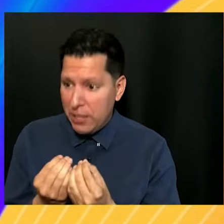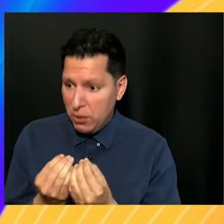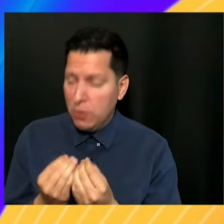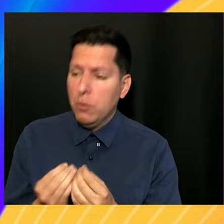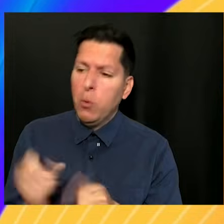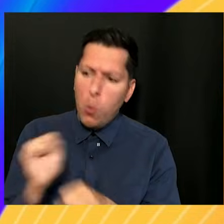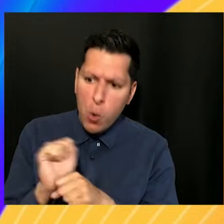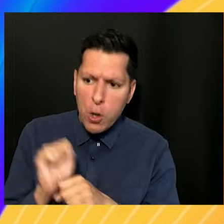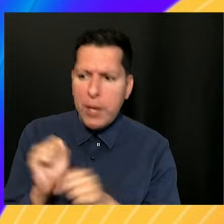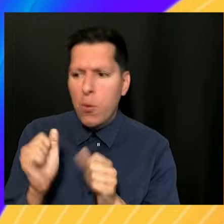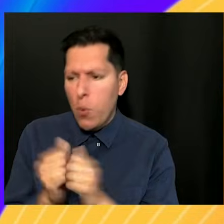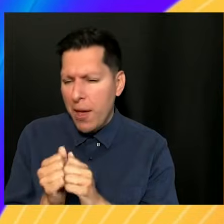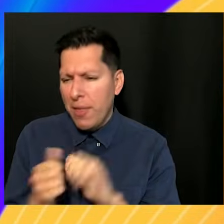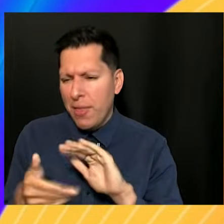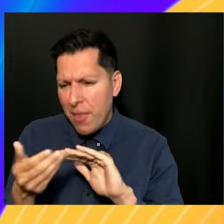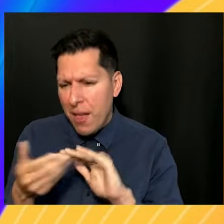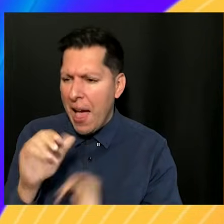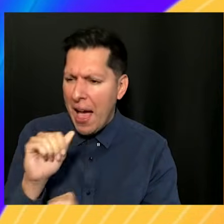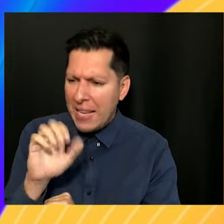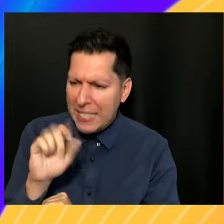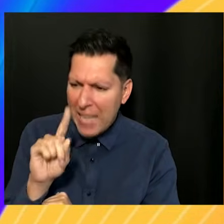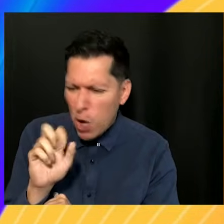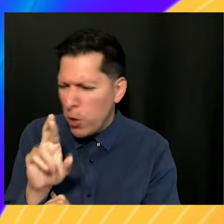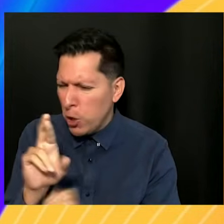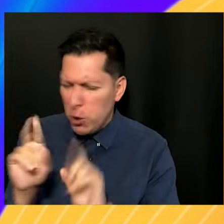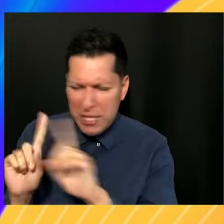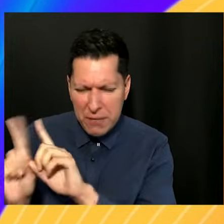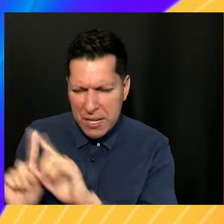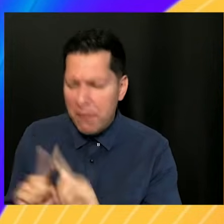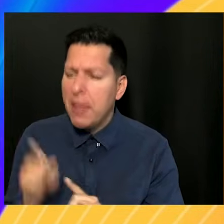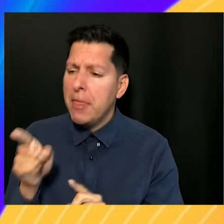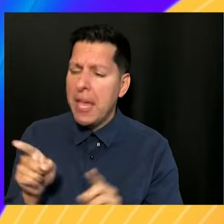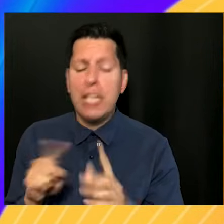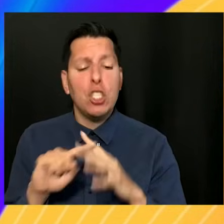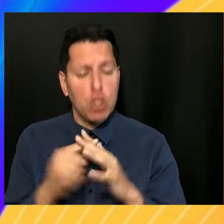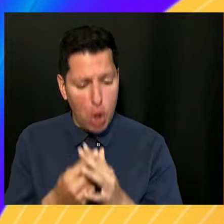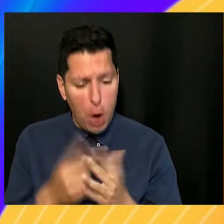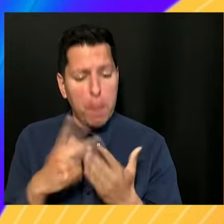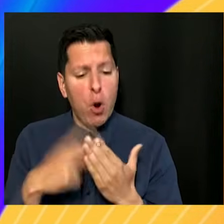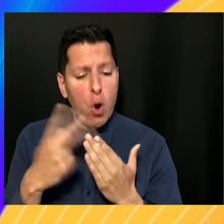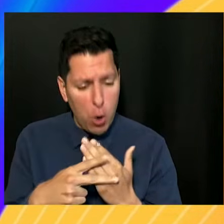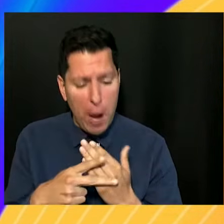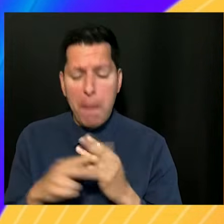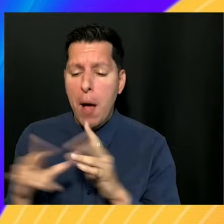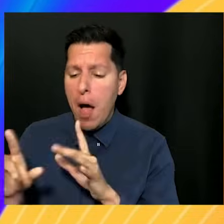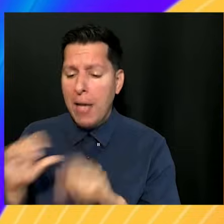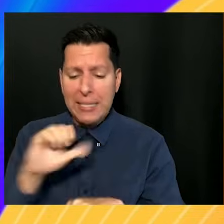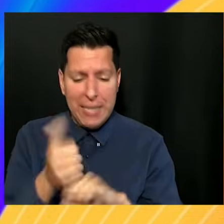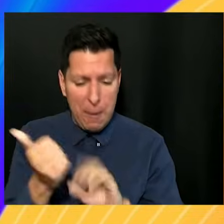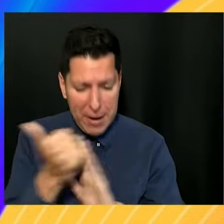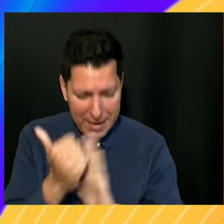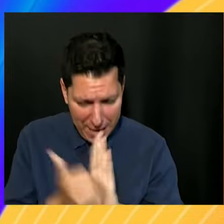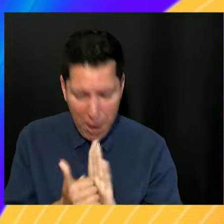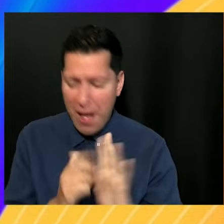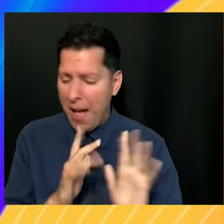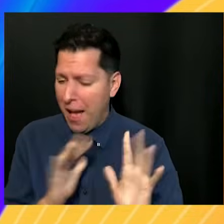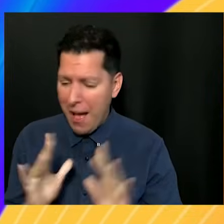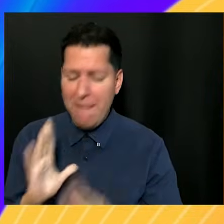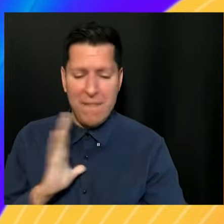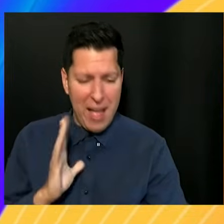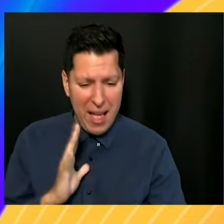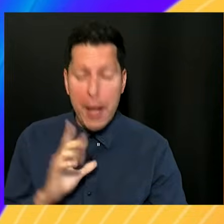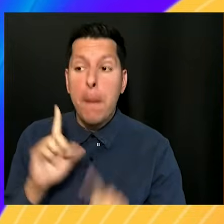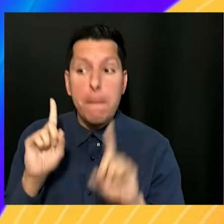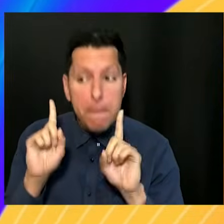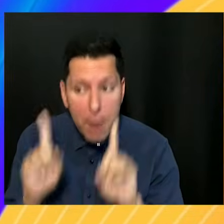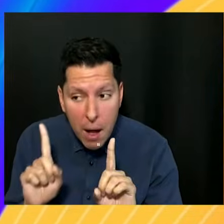say they start playing with something and they have like a test account, but then when they need like the next